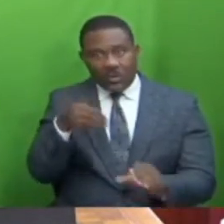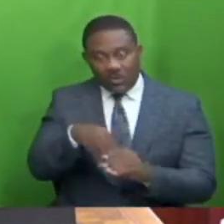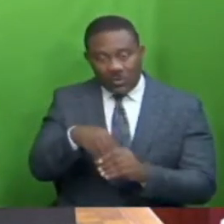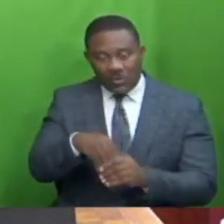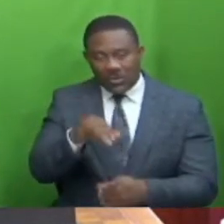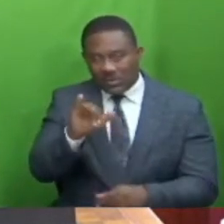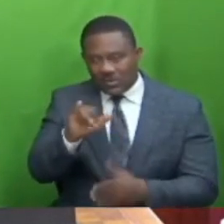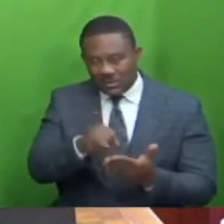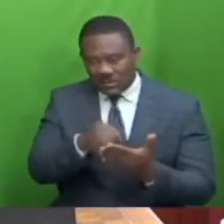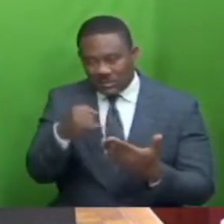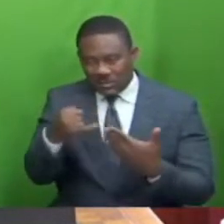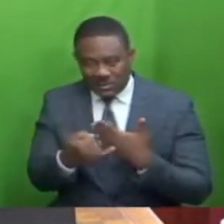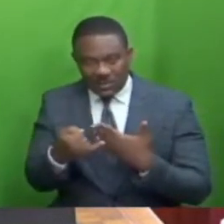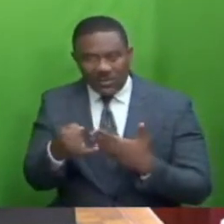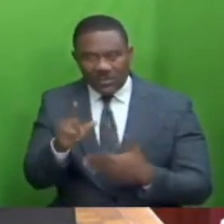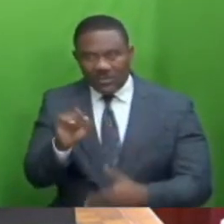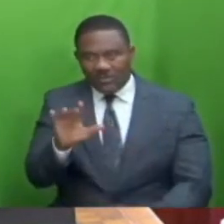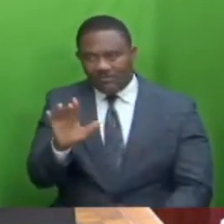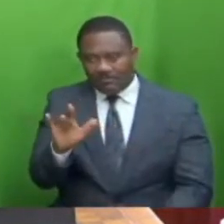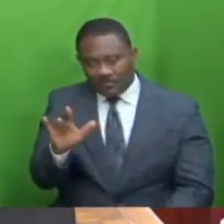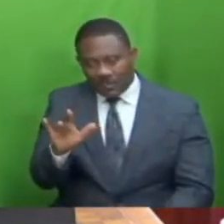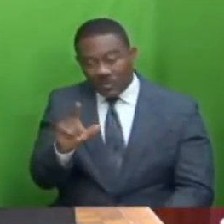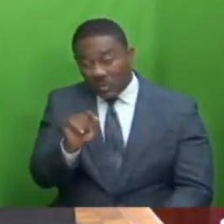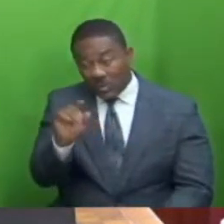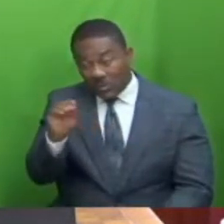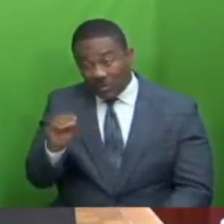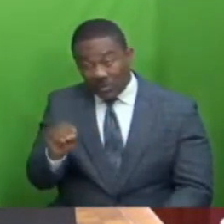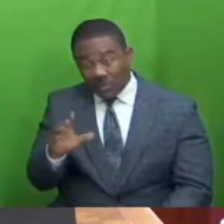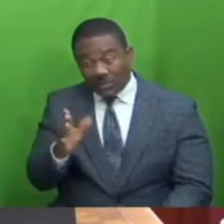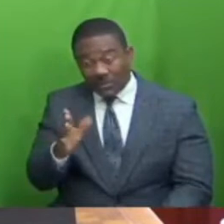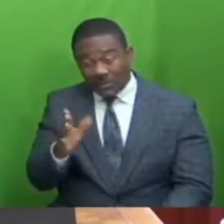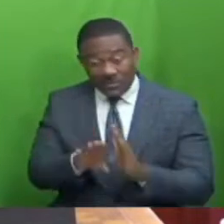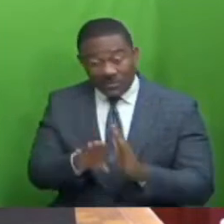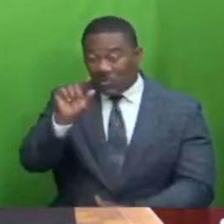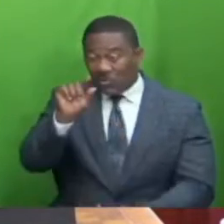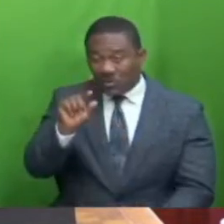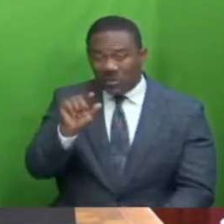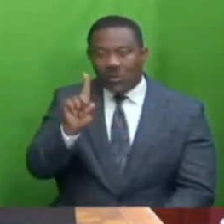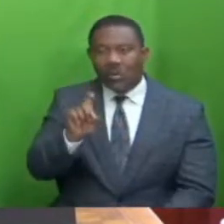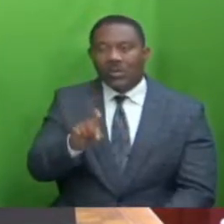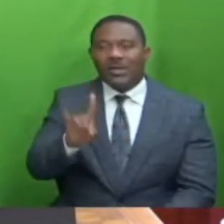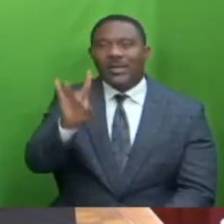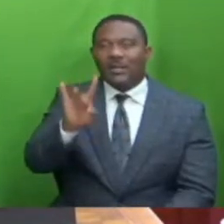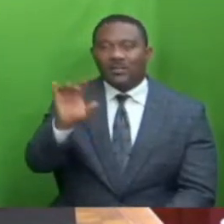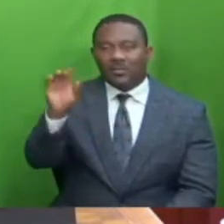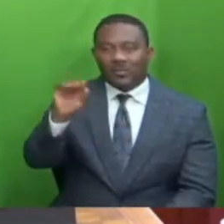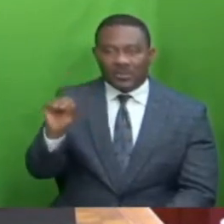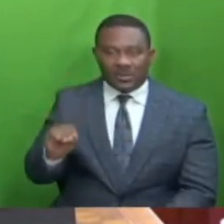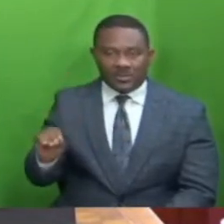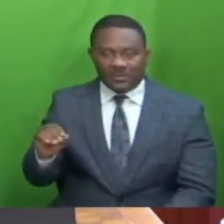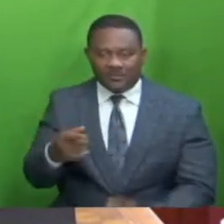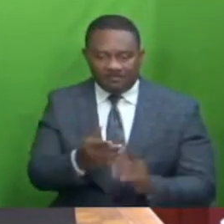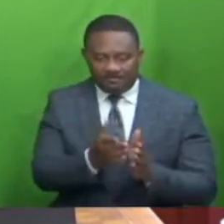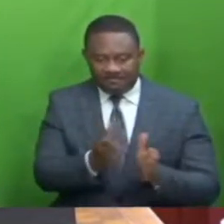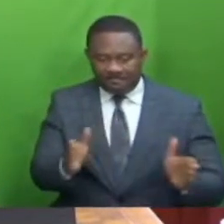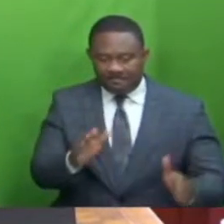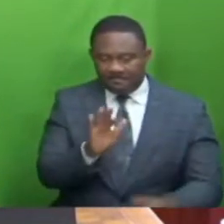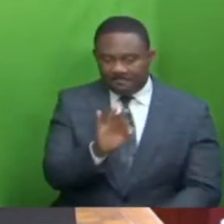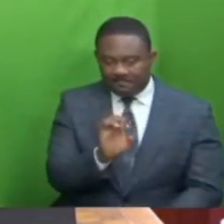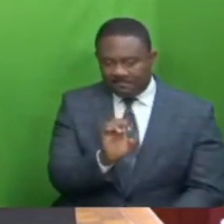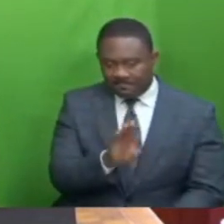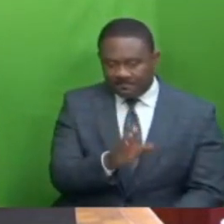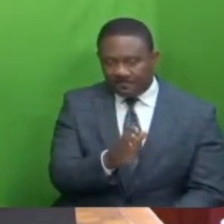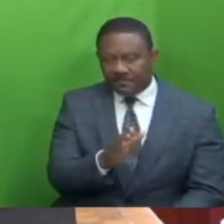depreciation of 20% has depreciated by an impressive 1.8% between February and